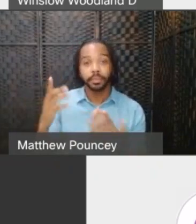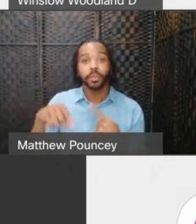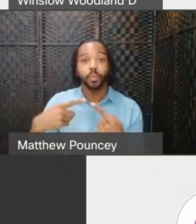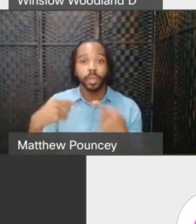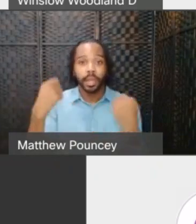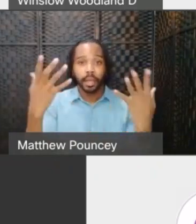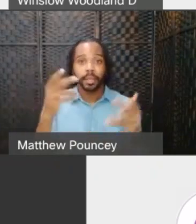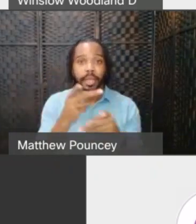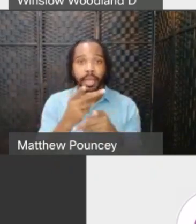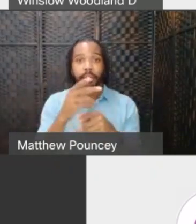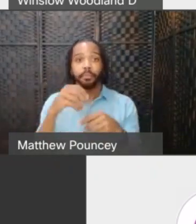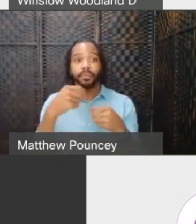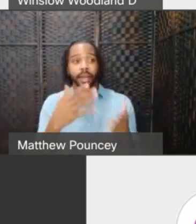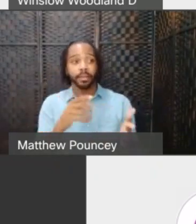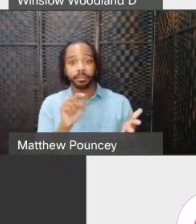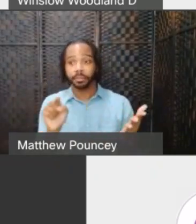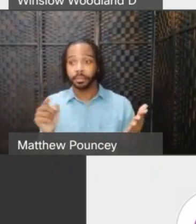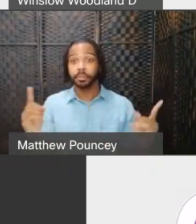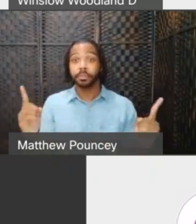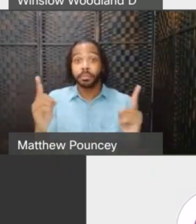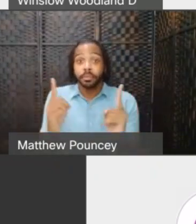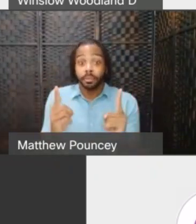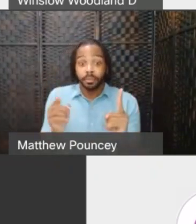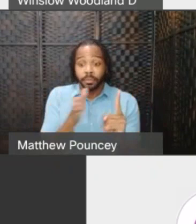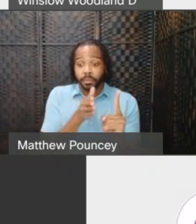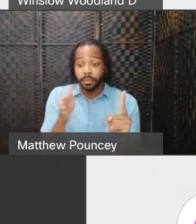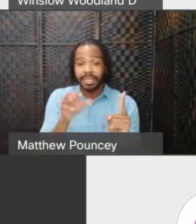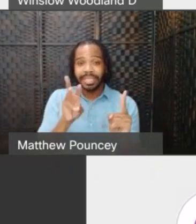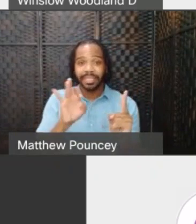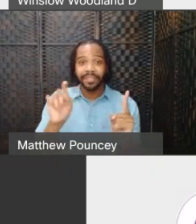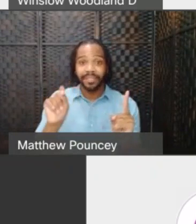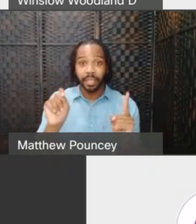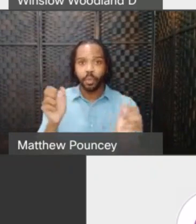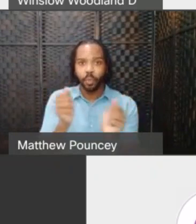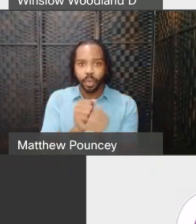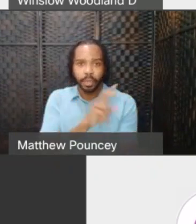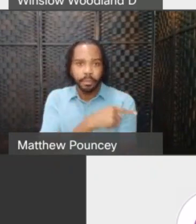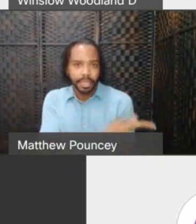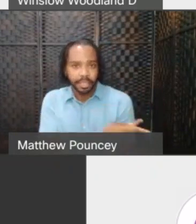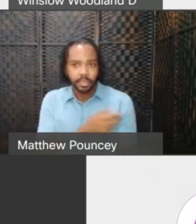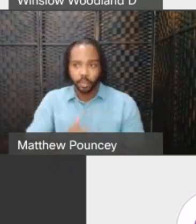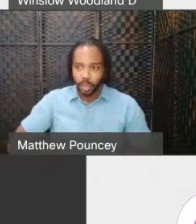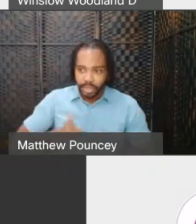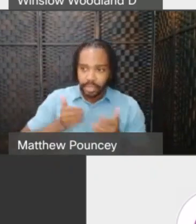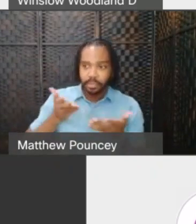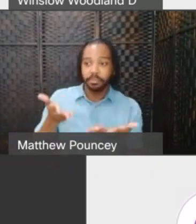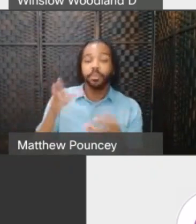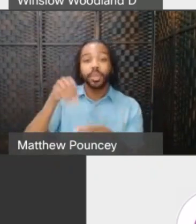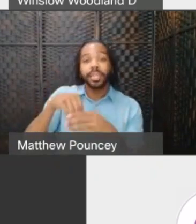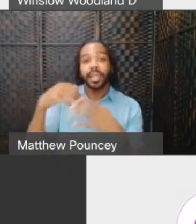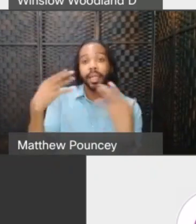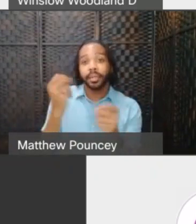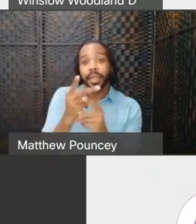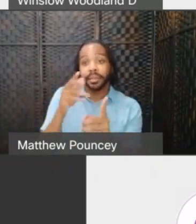providers will be within 6 feet of patients or residents while inside the healthcare facility, while